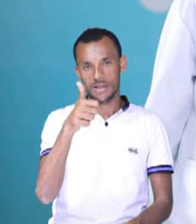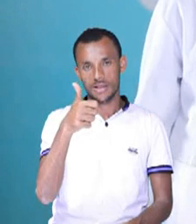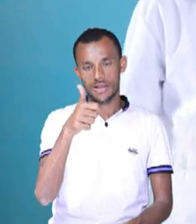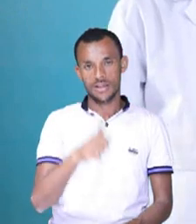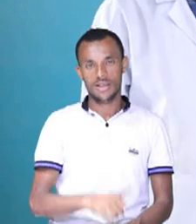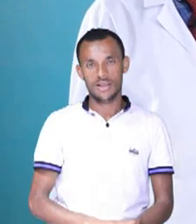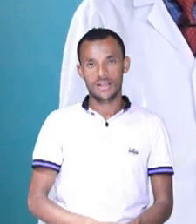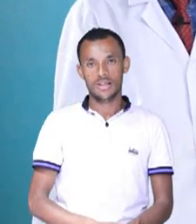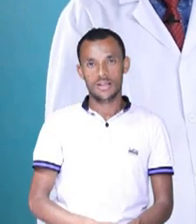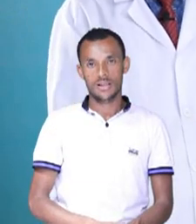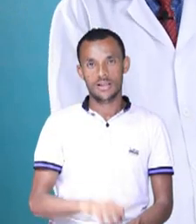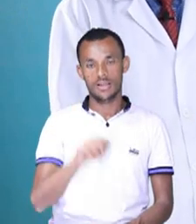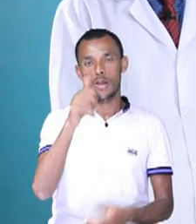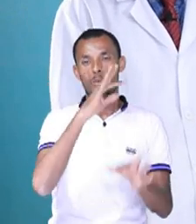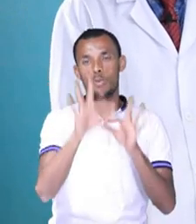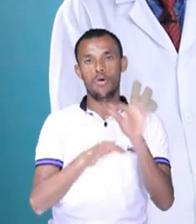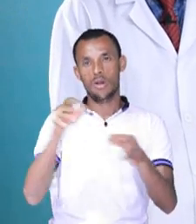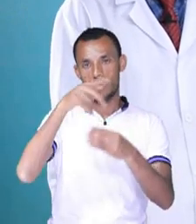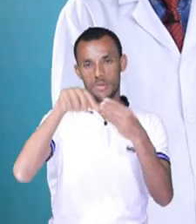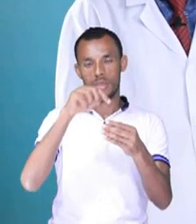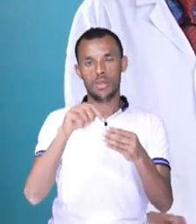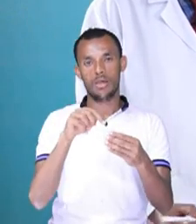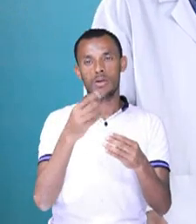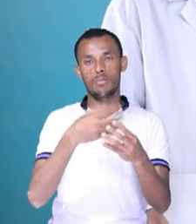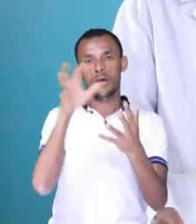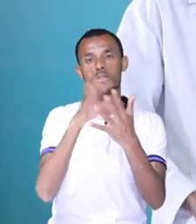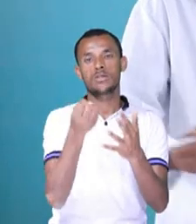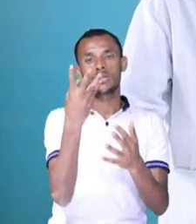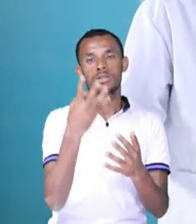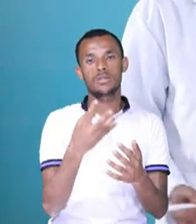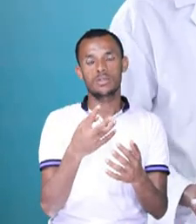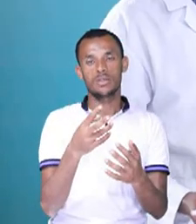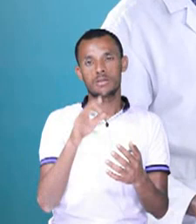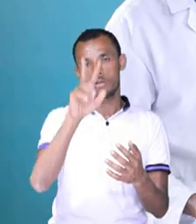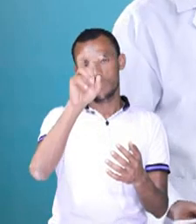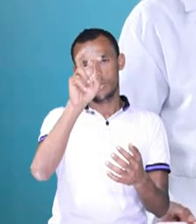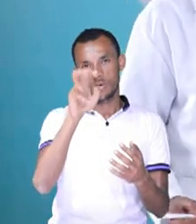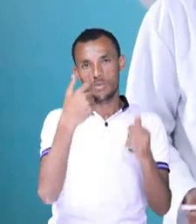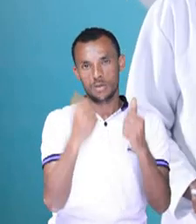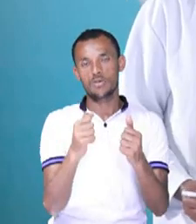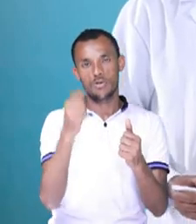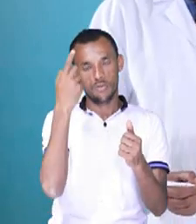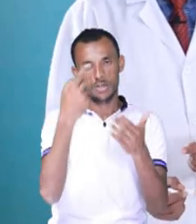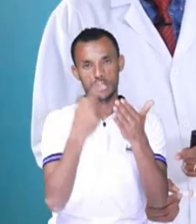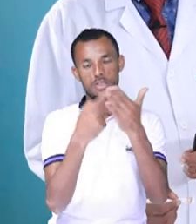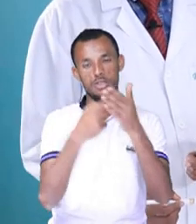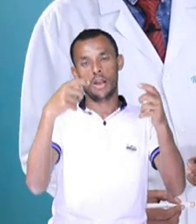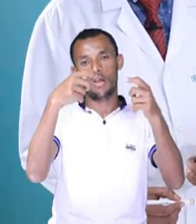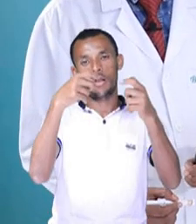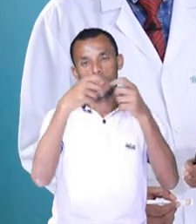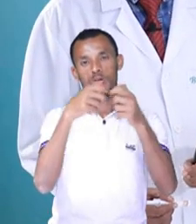10. 10 molecular orbital. Maximum contains how many electrons? 20 electrons is possible from this